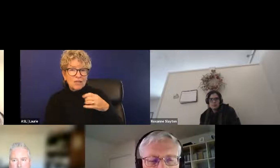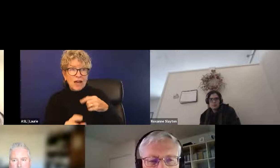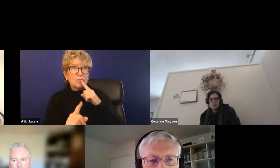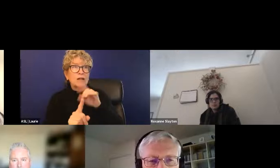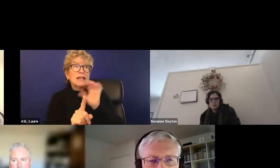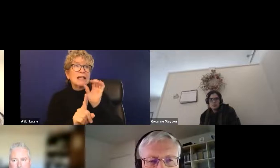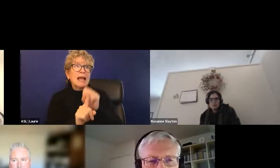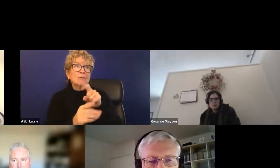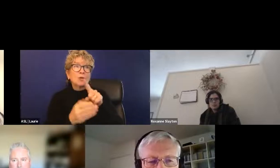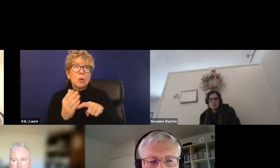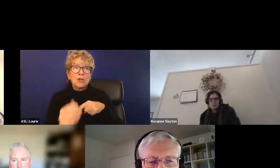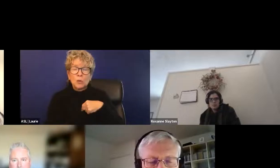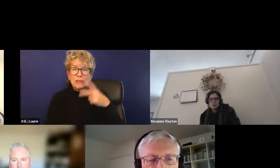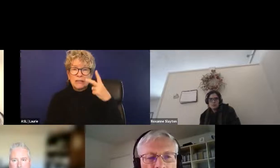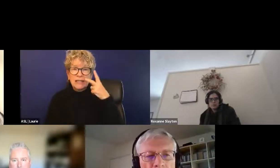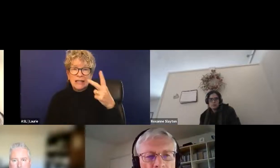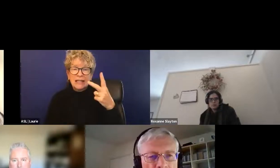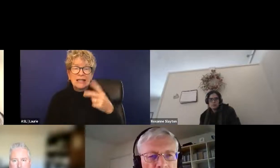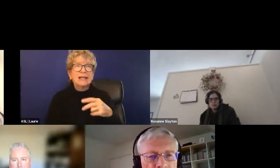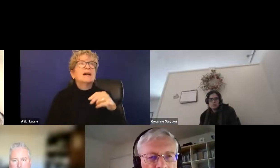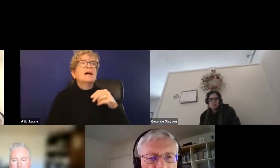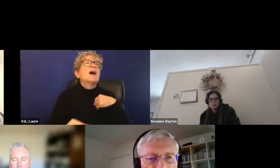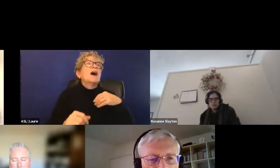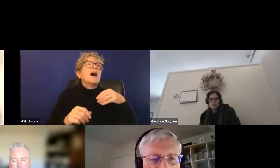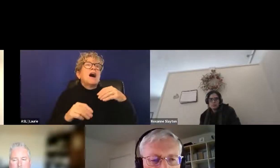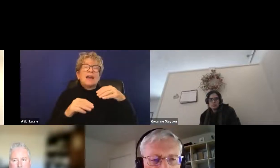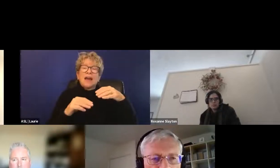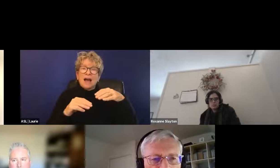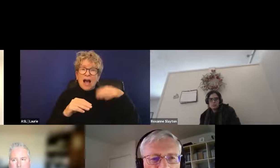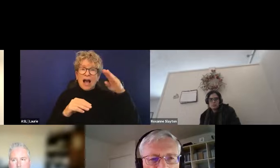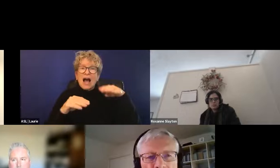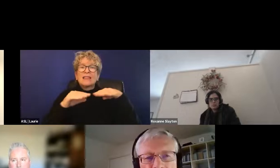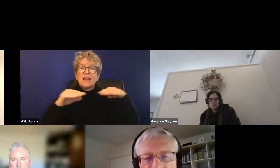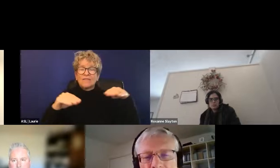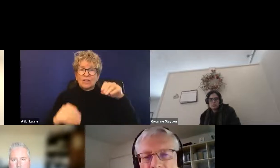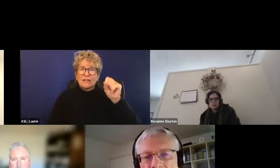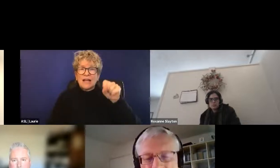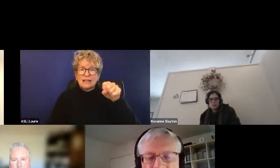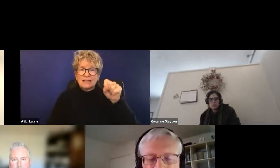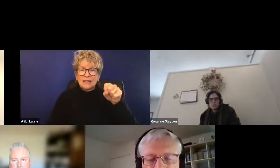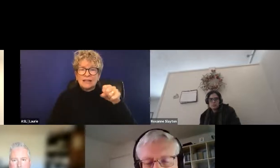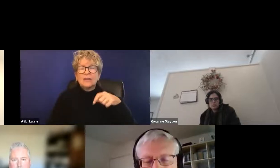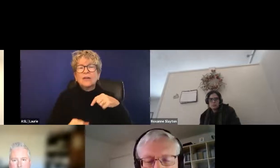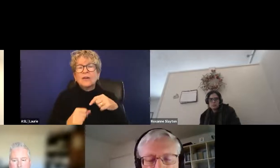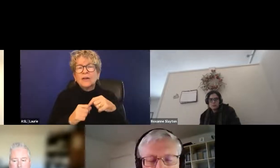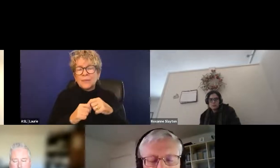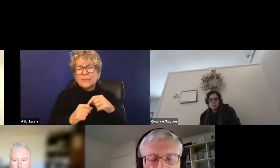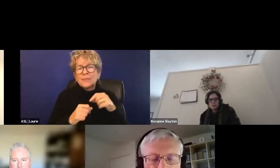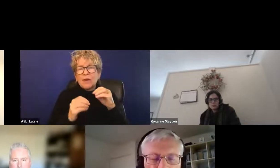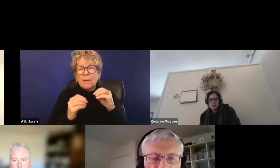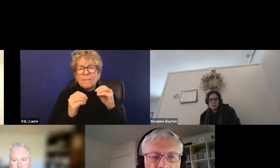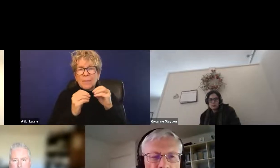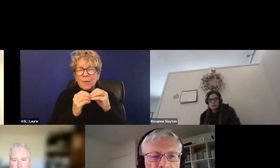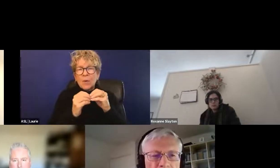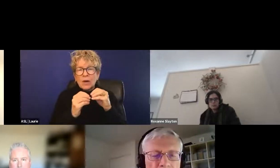what you're seeing as an ASO. At a high level, yeah. At a high level, yes. With more specifics as you get in region by region, maybe specific differences. So,